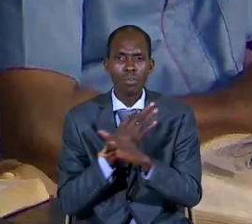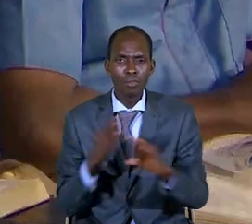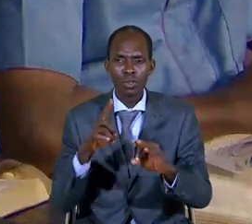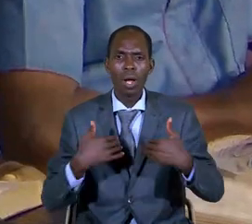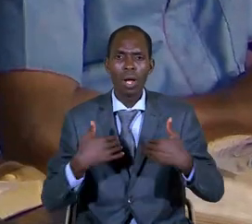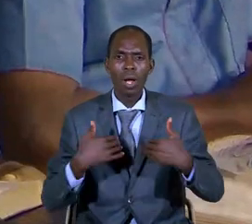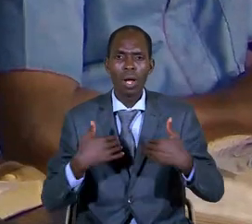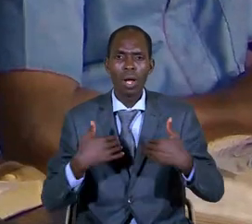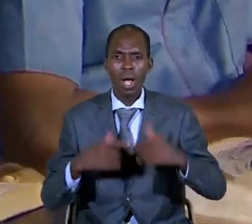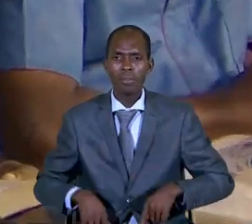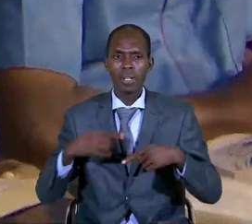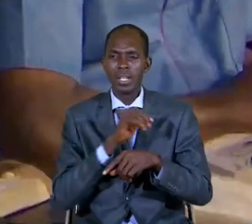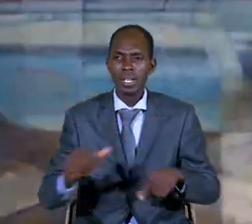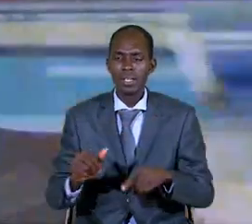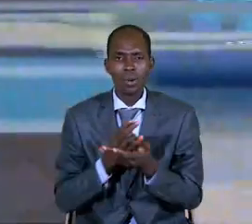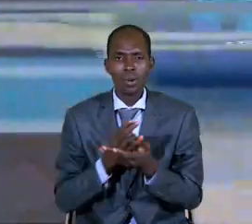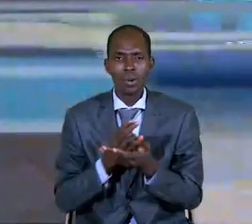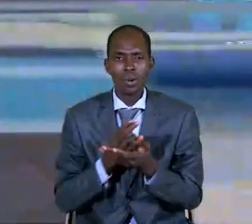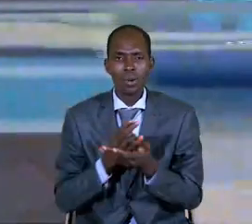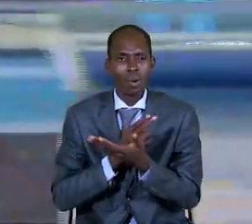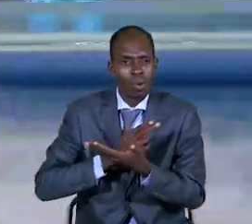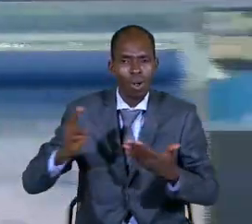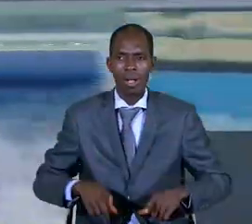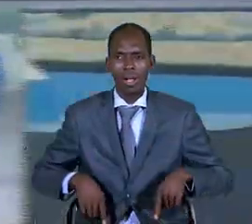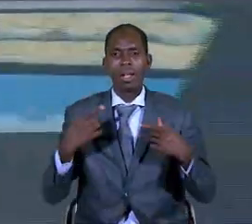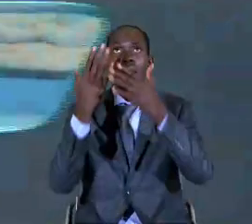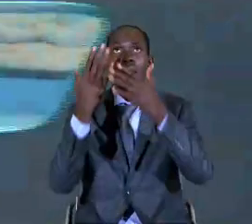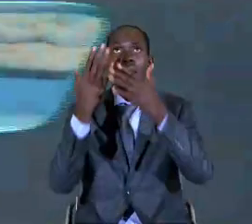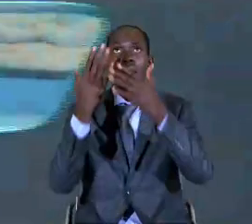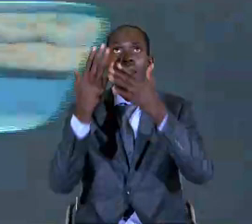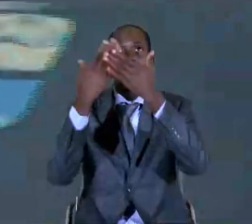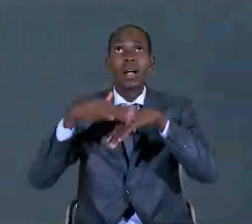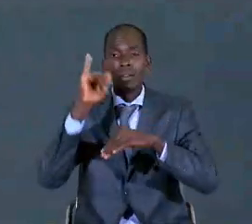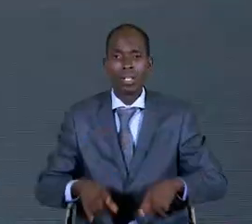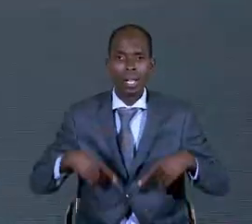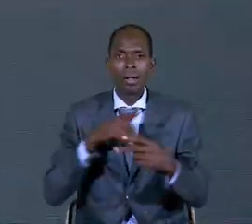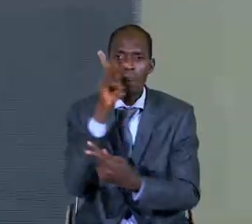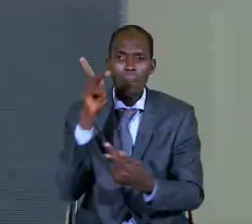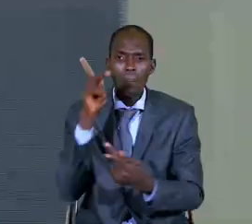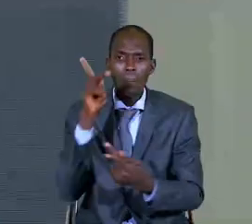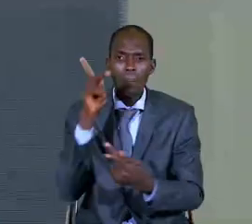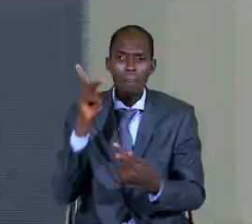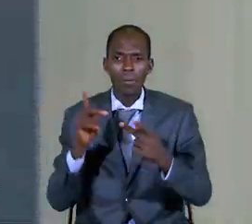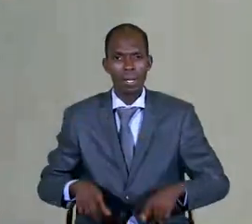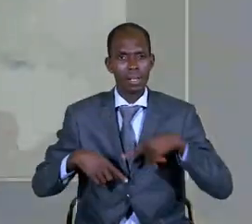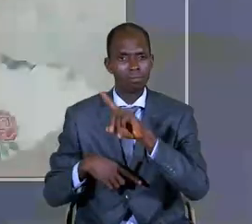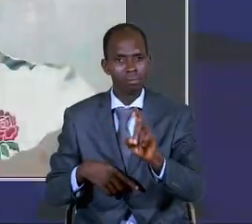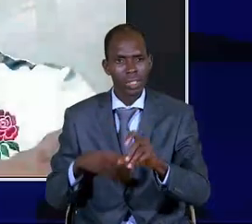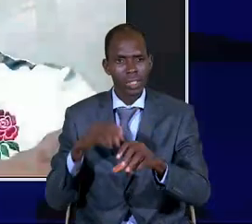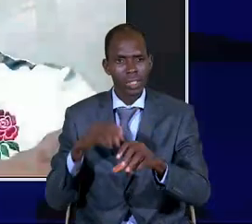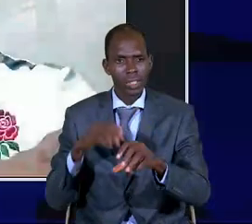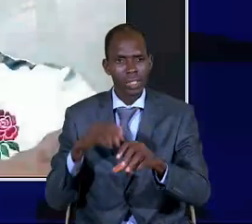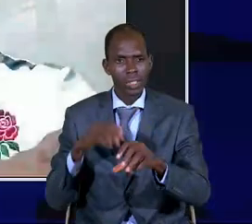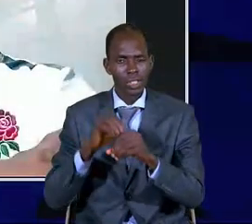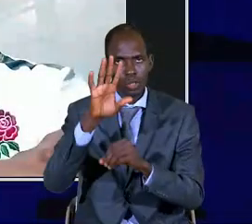an angelic life, an heavenly life, a holy life, a perfect life, in your